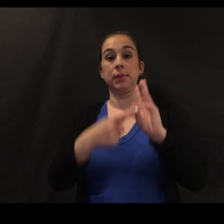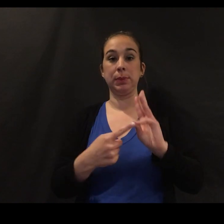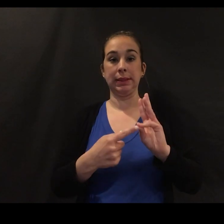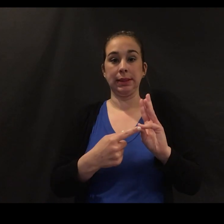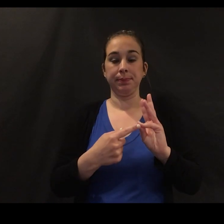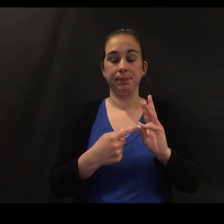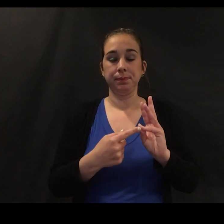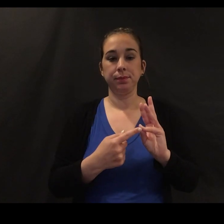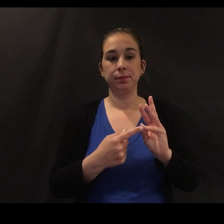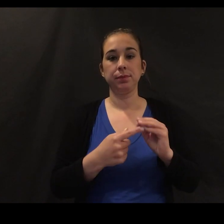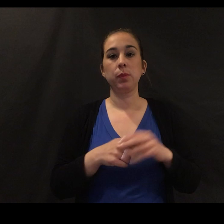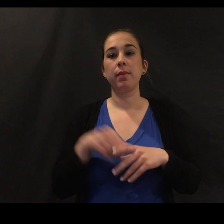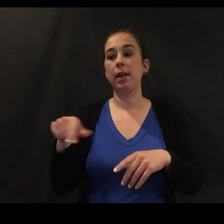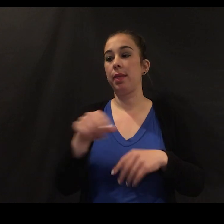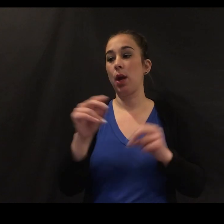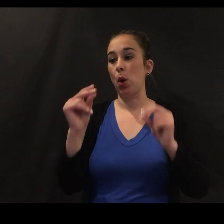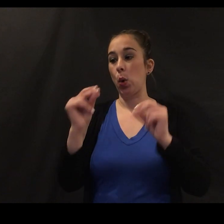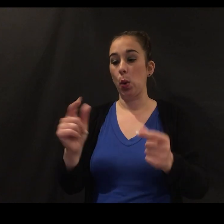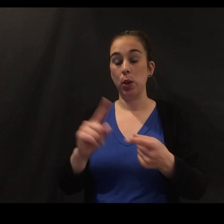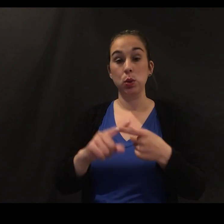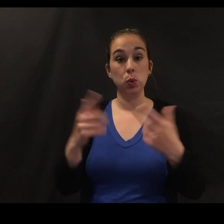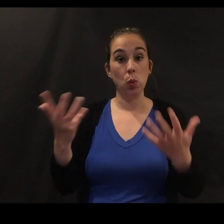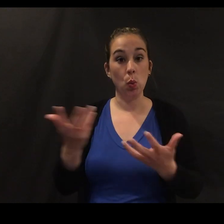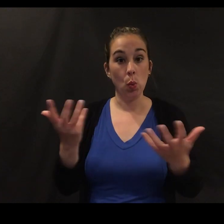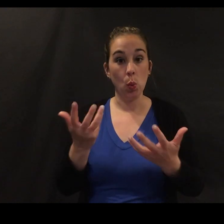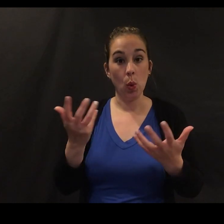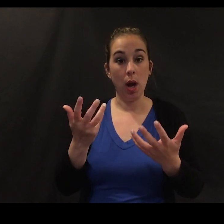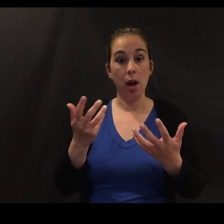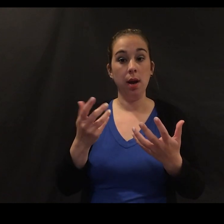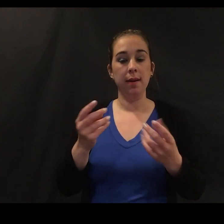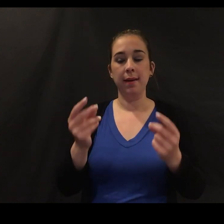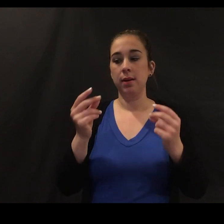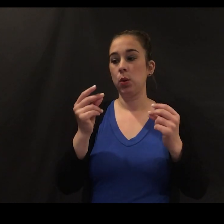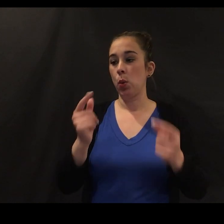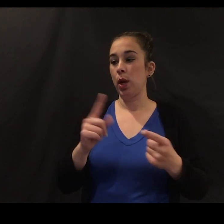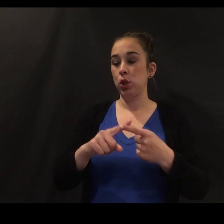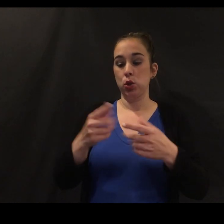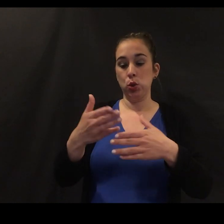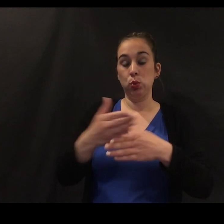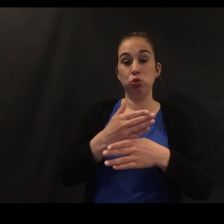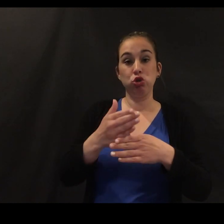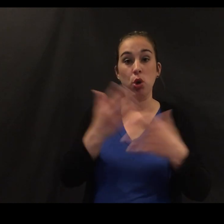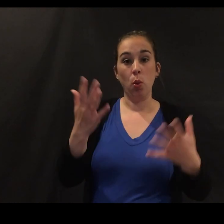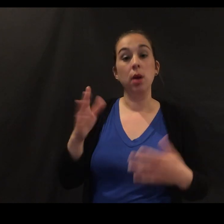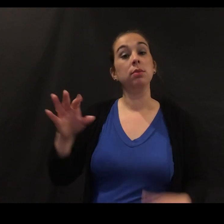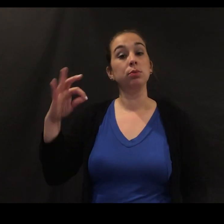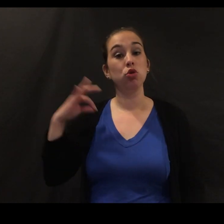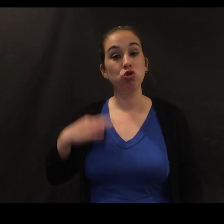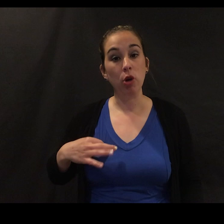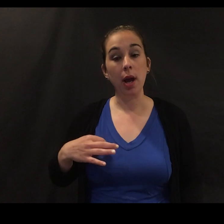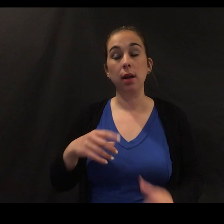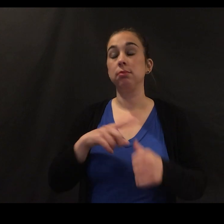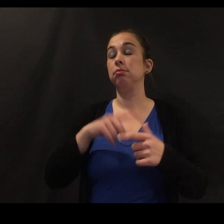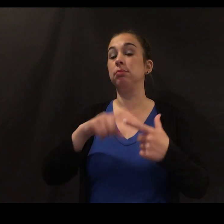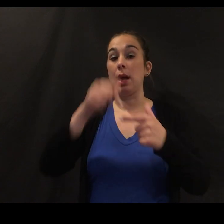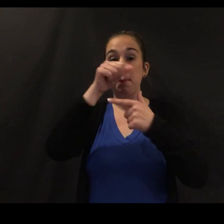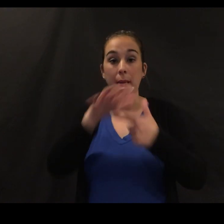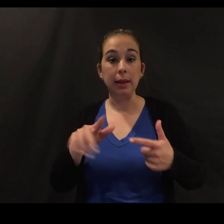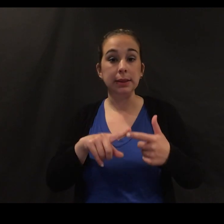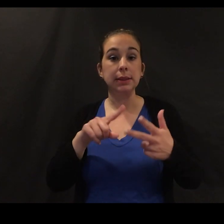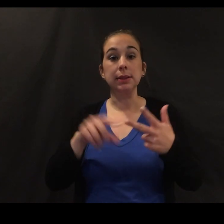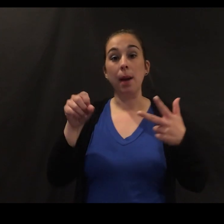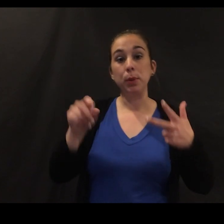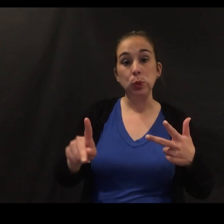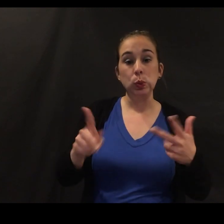They're quick to do what? To share. They're quick to share credit and blessings and opportunities and